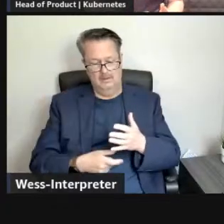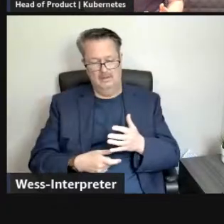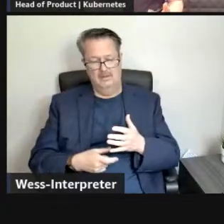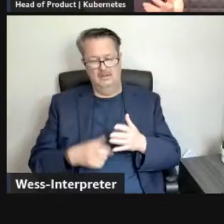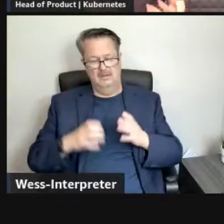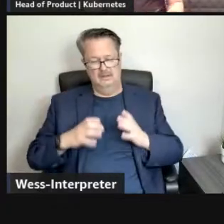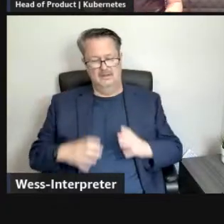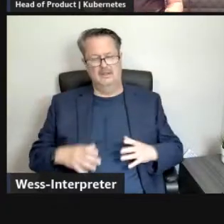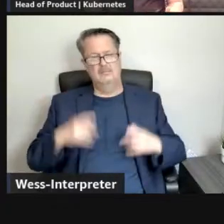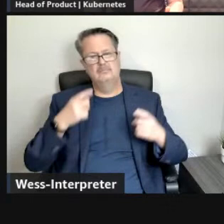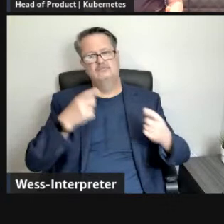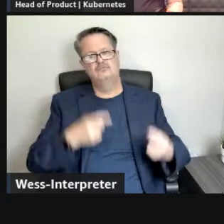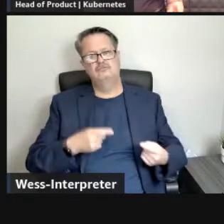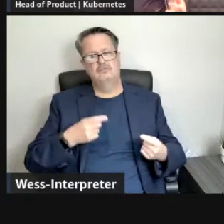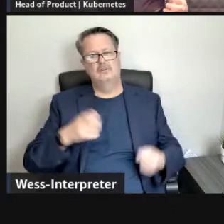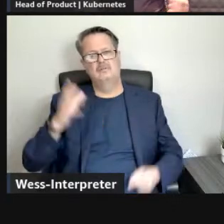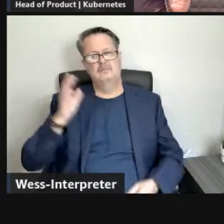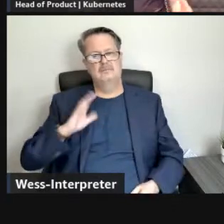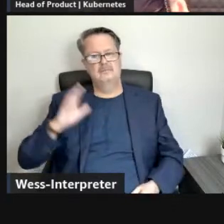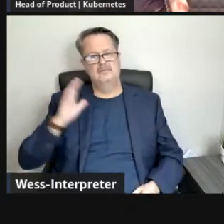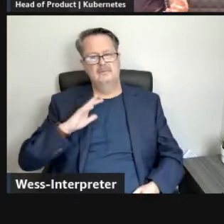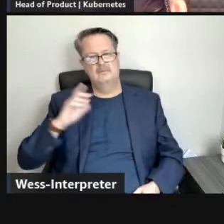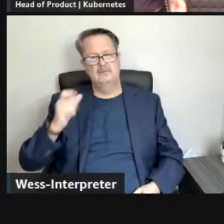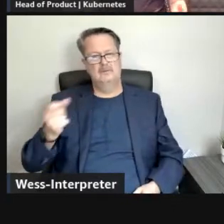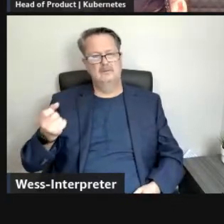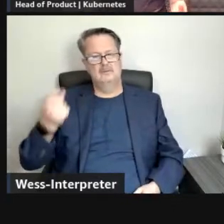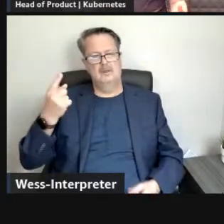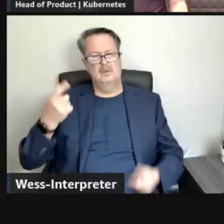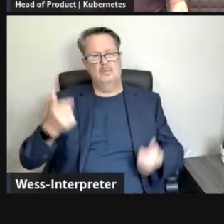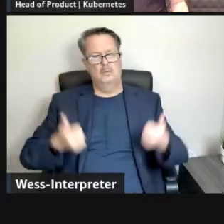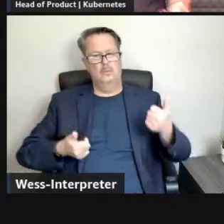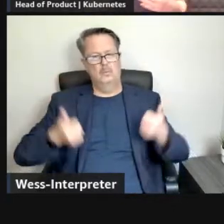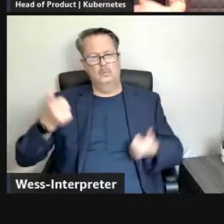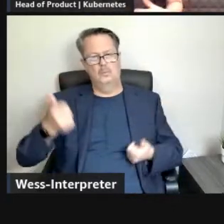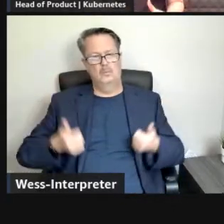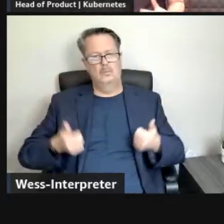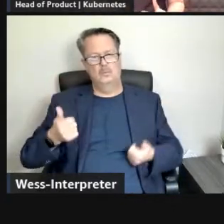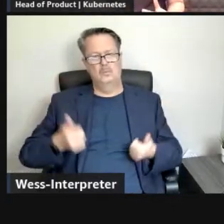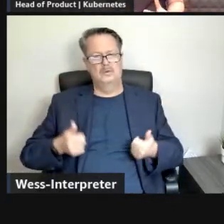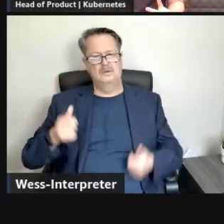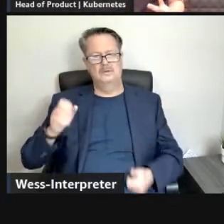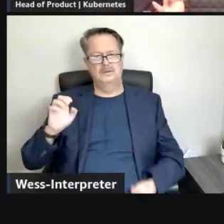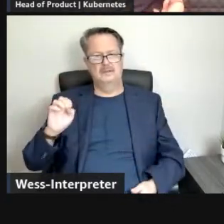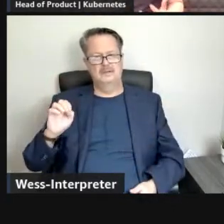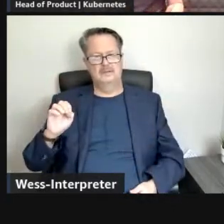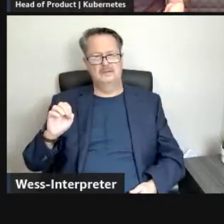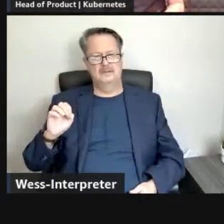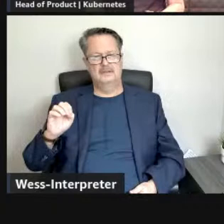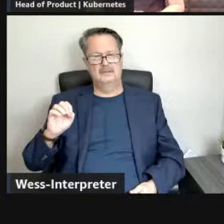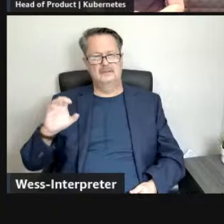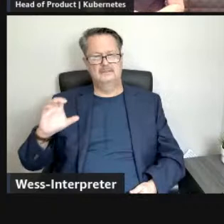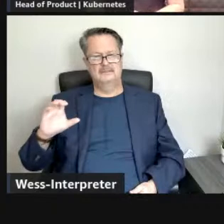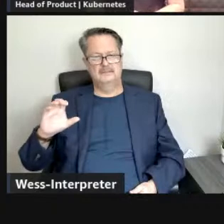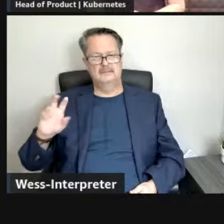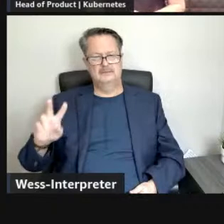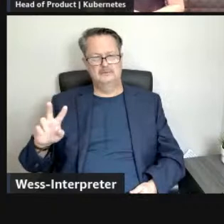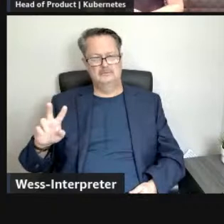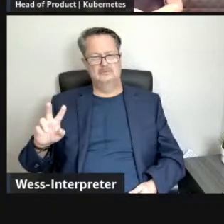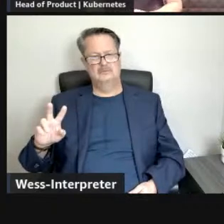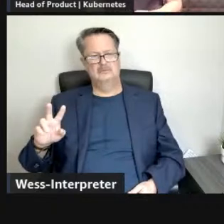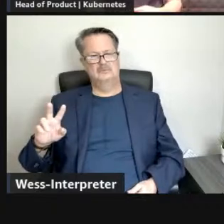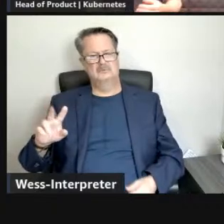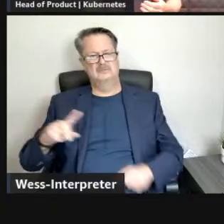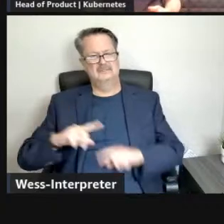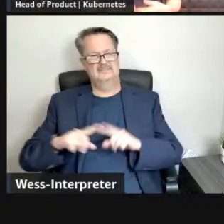previously to understand which EC2 instances were actually part of their EKS, different EKS clusters. So